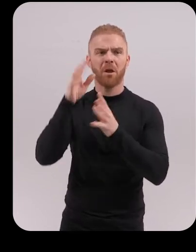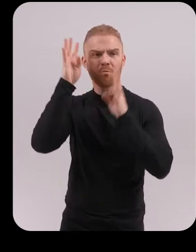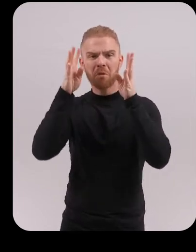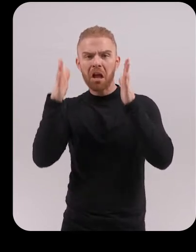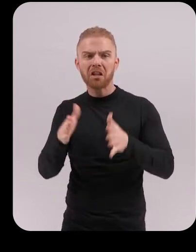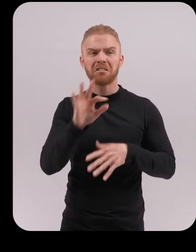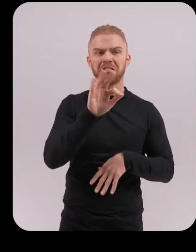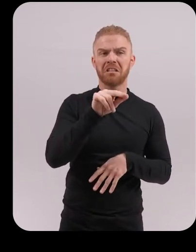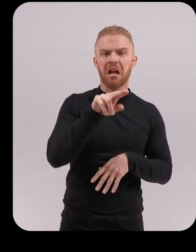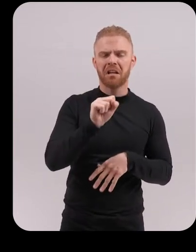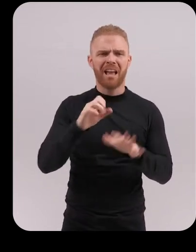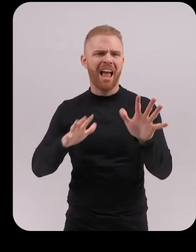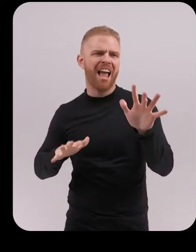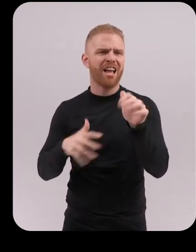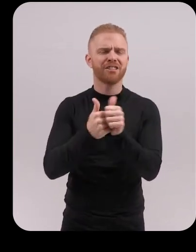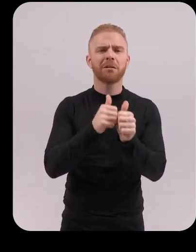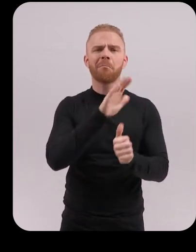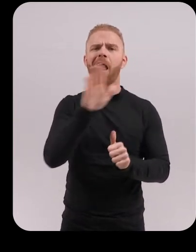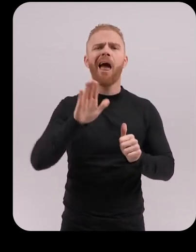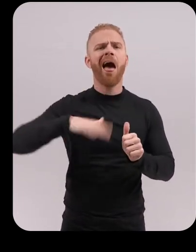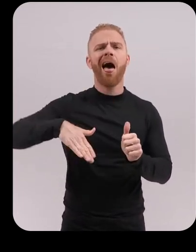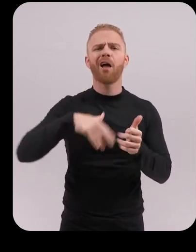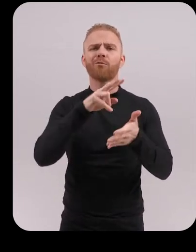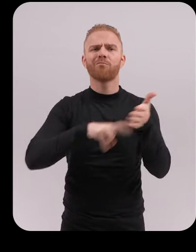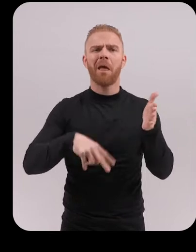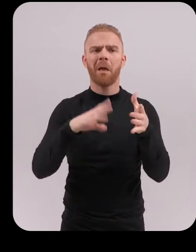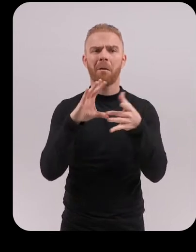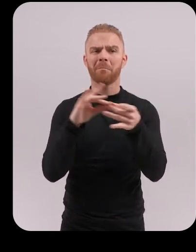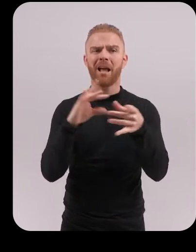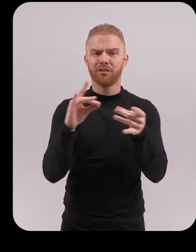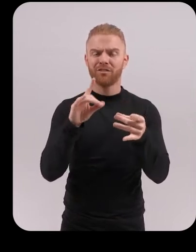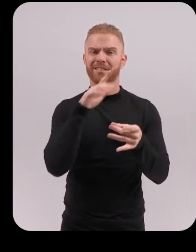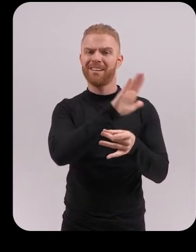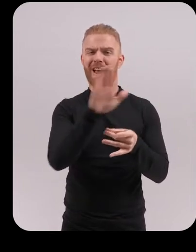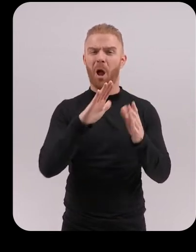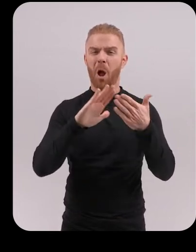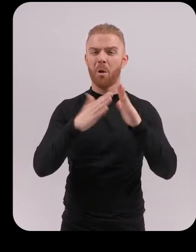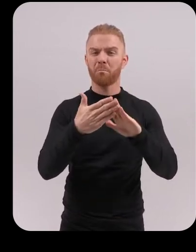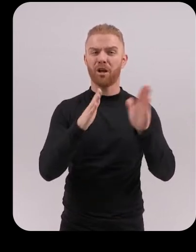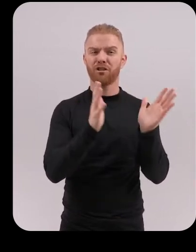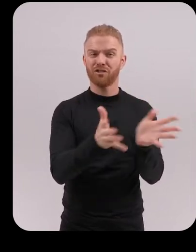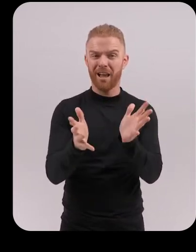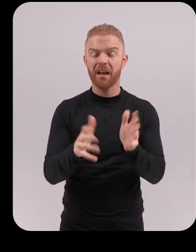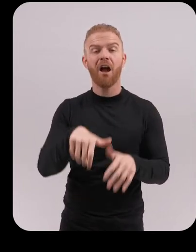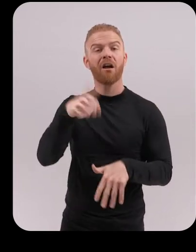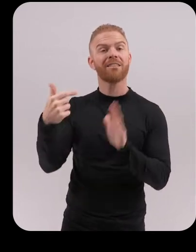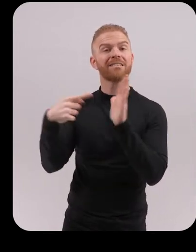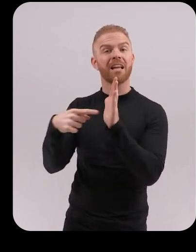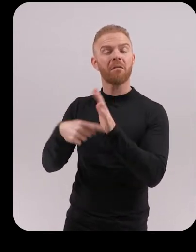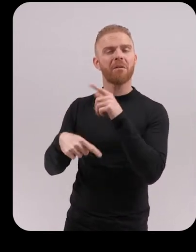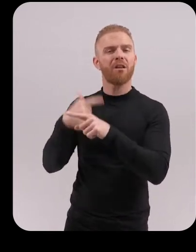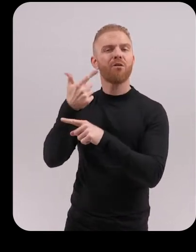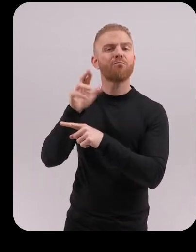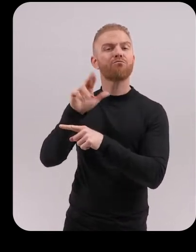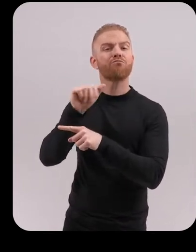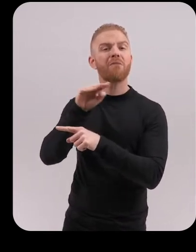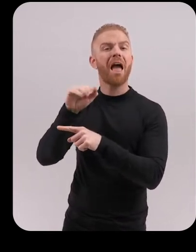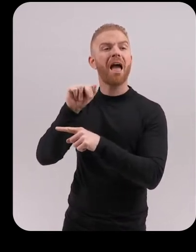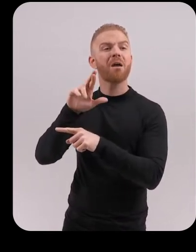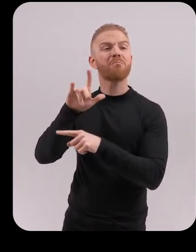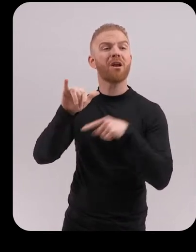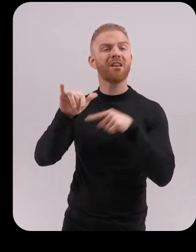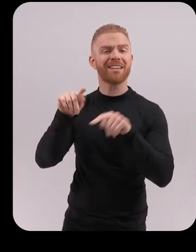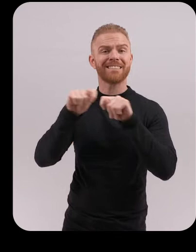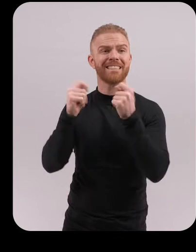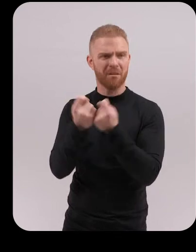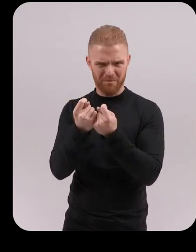fans rapidly catch up on unread messages in their community chats. And another example is Grammarly. Their team has been